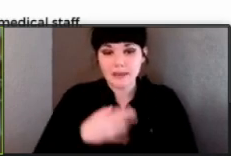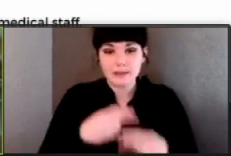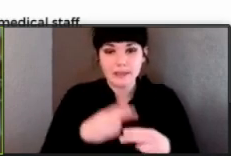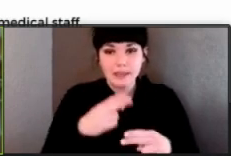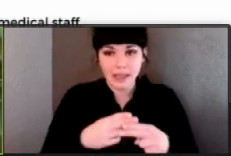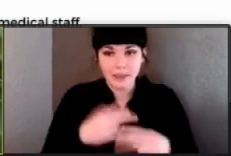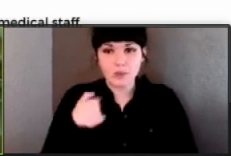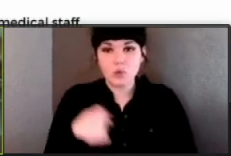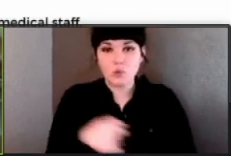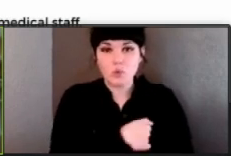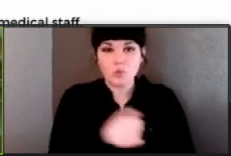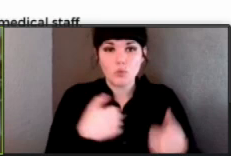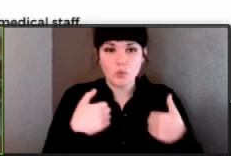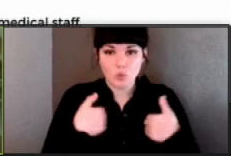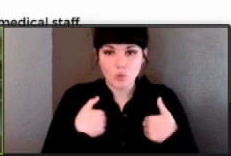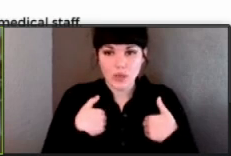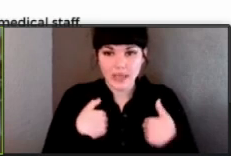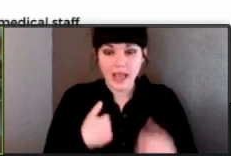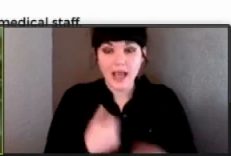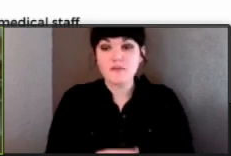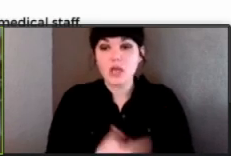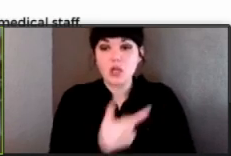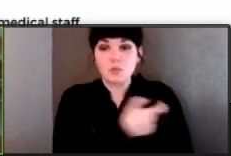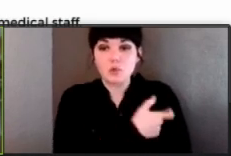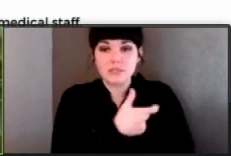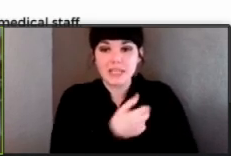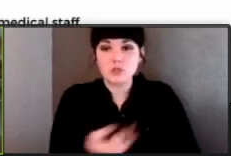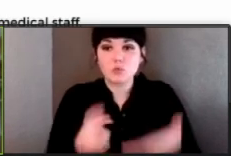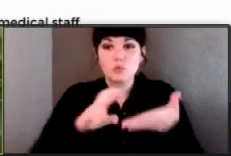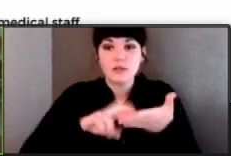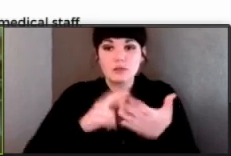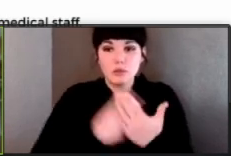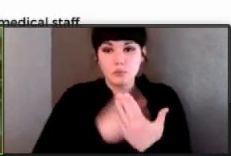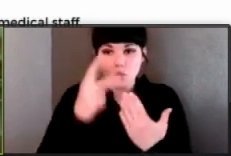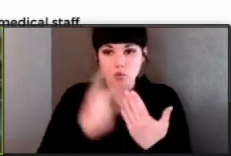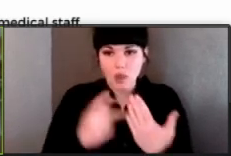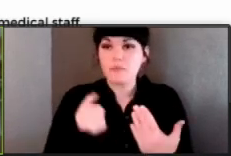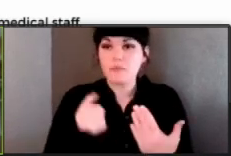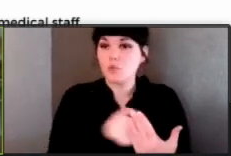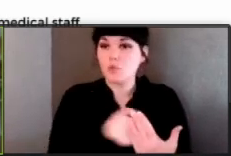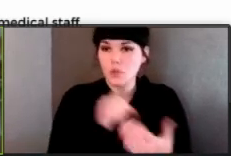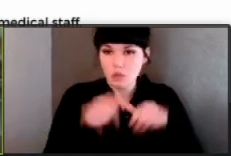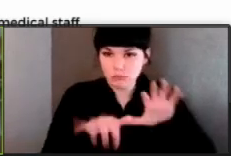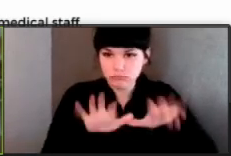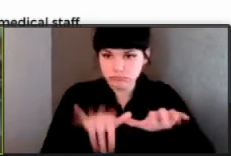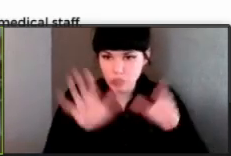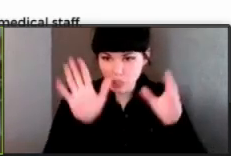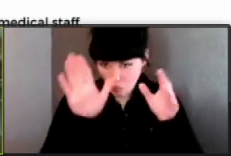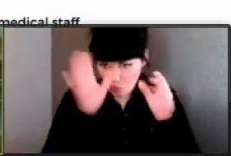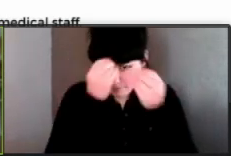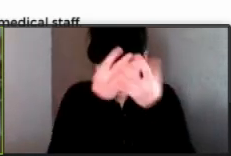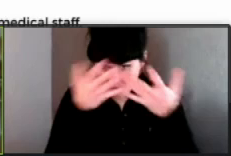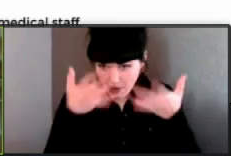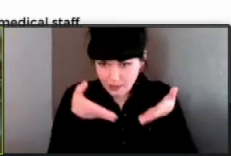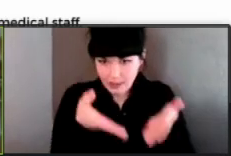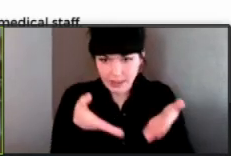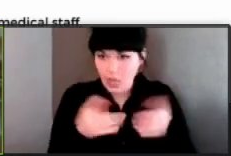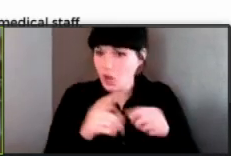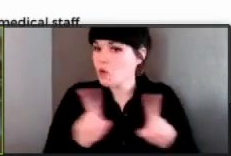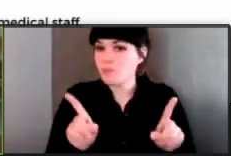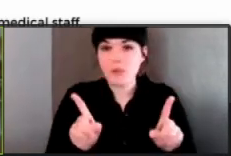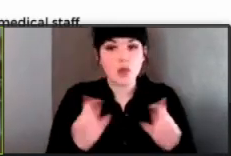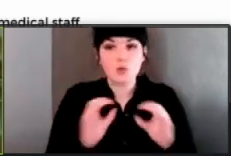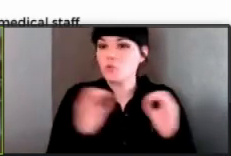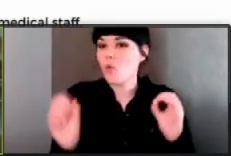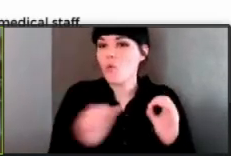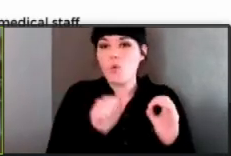our immunization registration. It does not go to any other services besides tracking the vaccination. And then once you arrive,